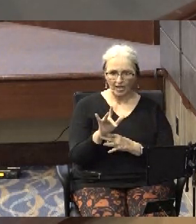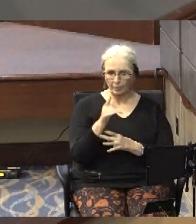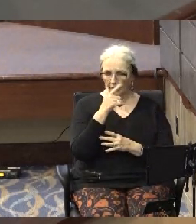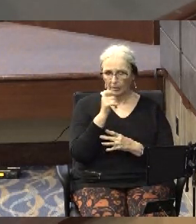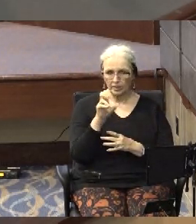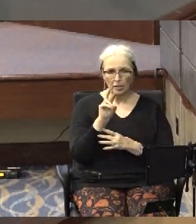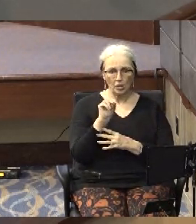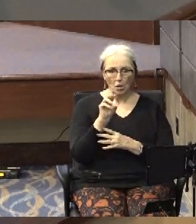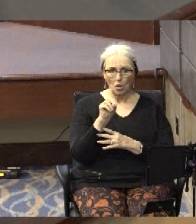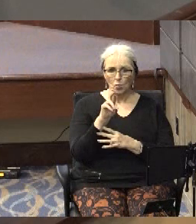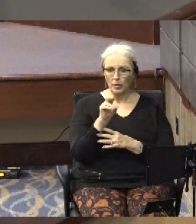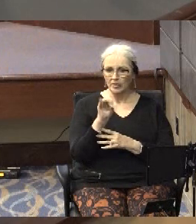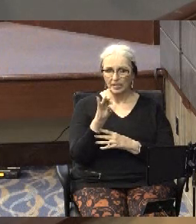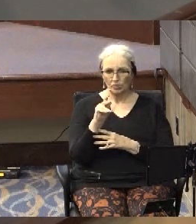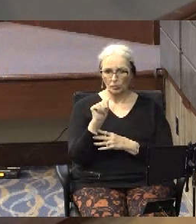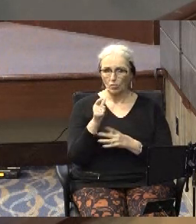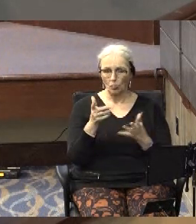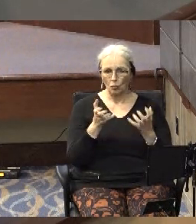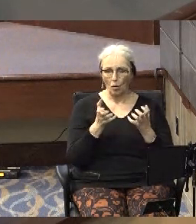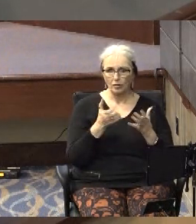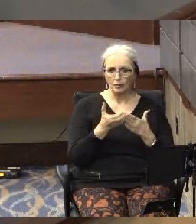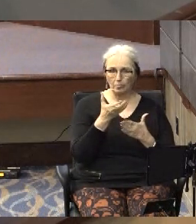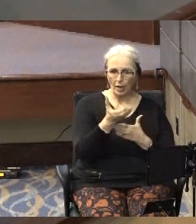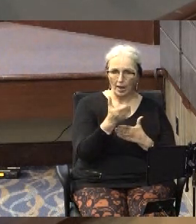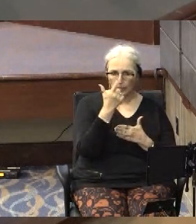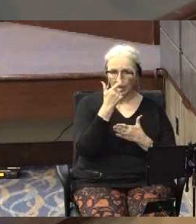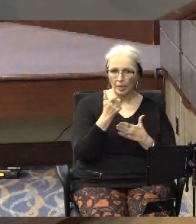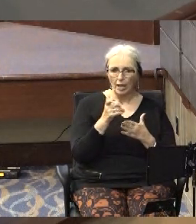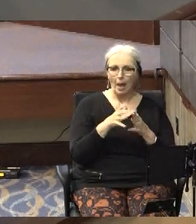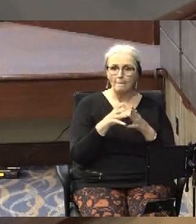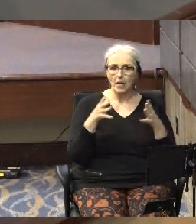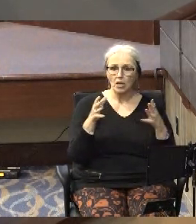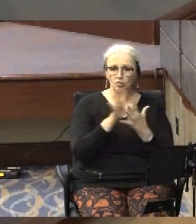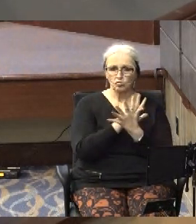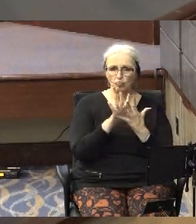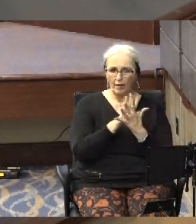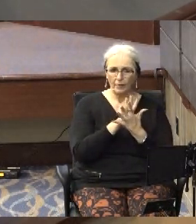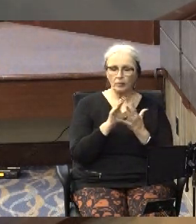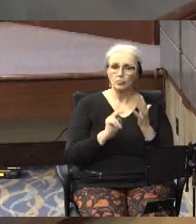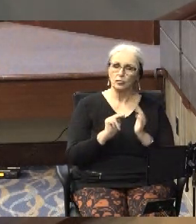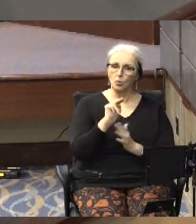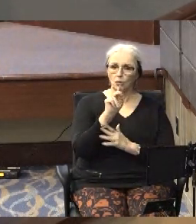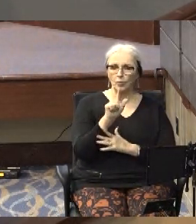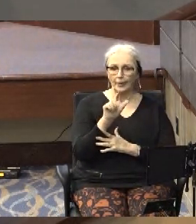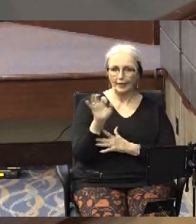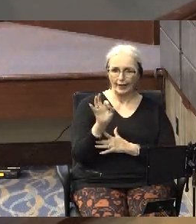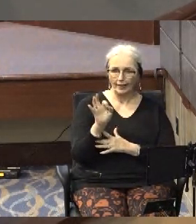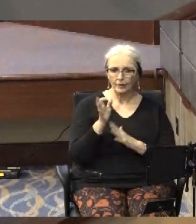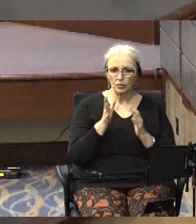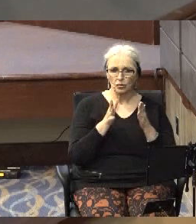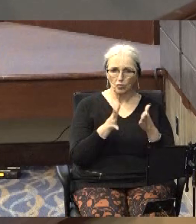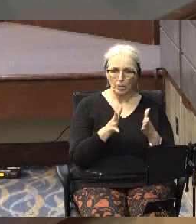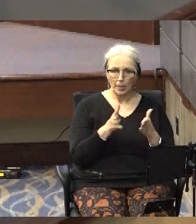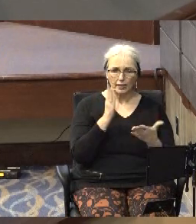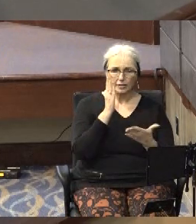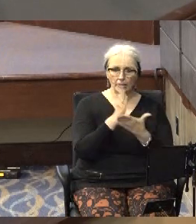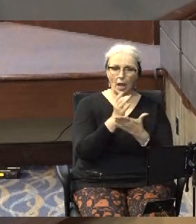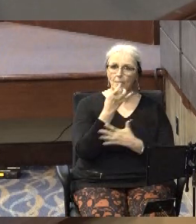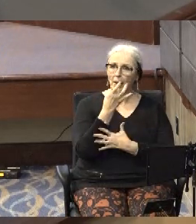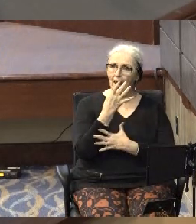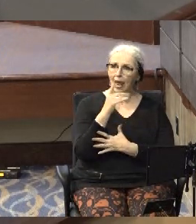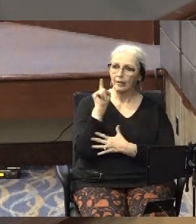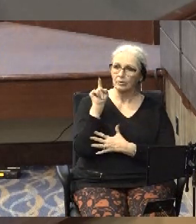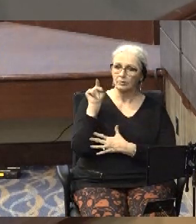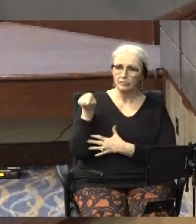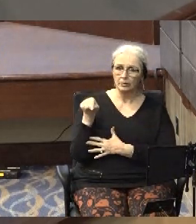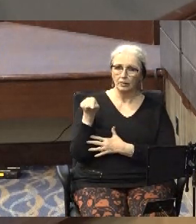residential family would want to purchase this because of the amount of traffic. It's on North 29th. We're at a stoplight, North 29th